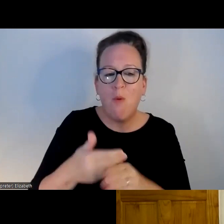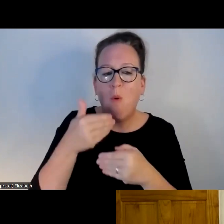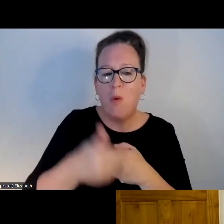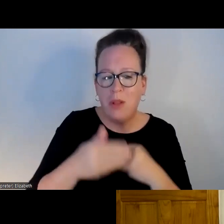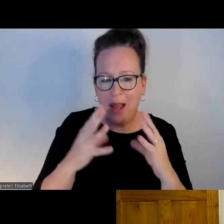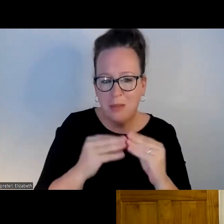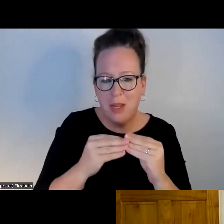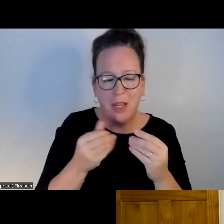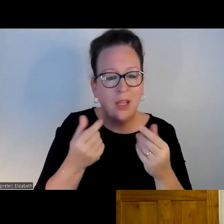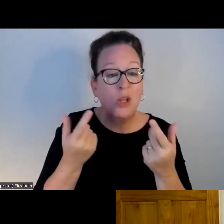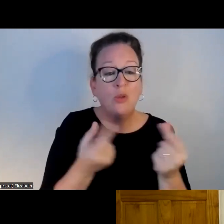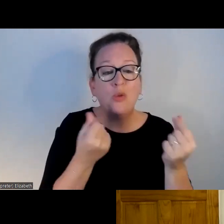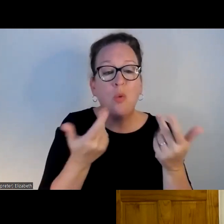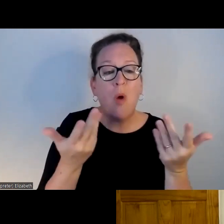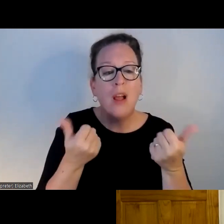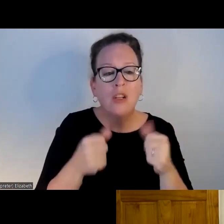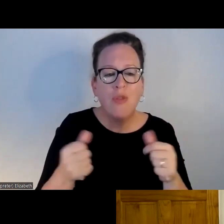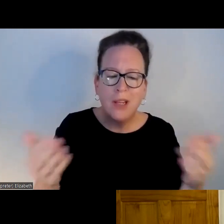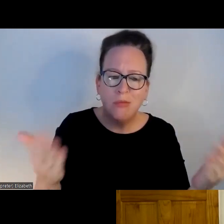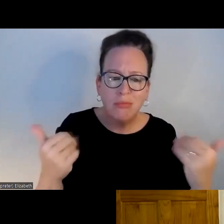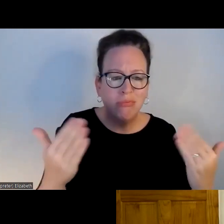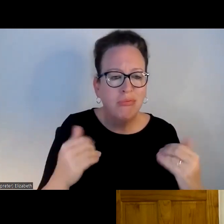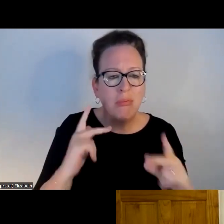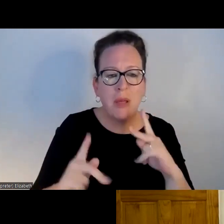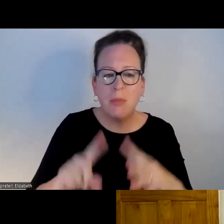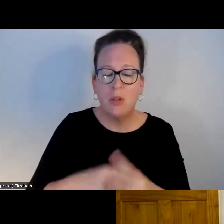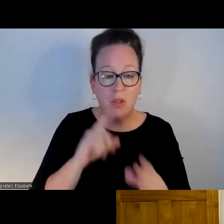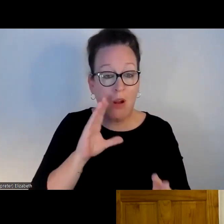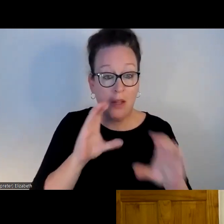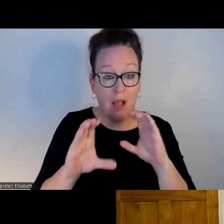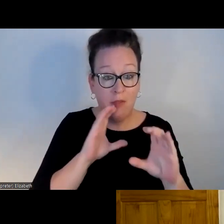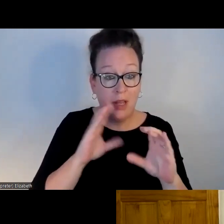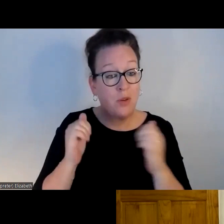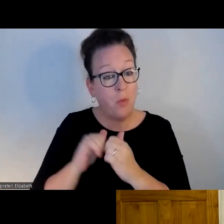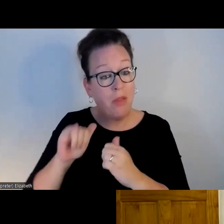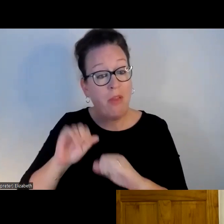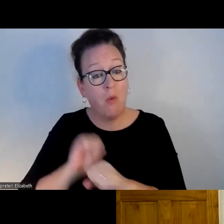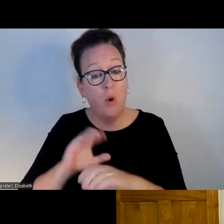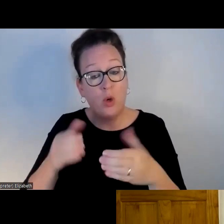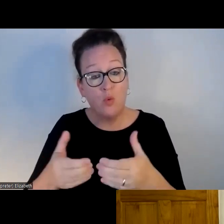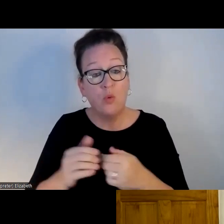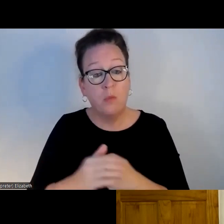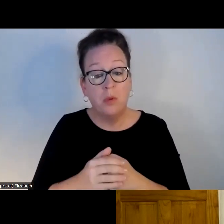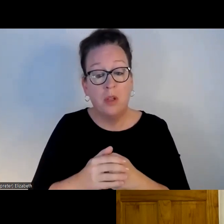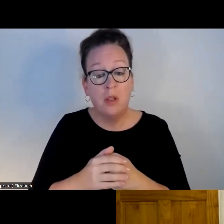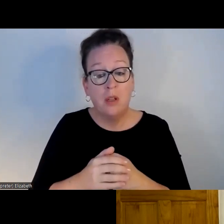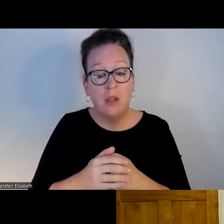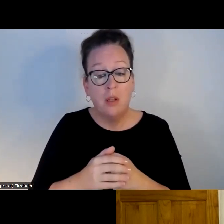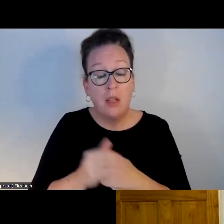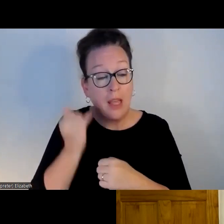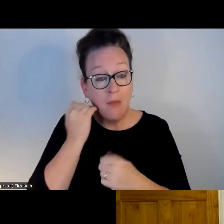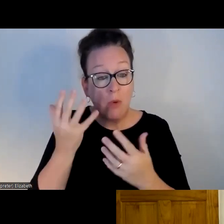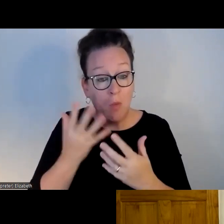folks together to start the conversation with the working group, so that we have, if there are other, if we want to have